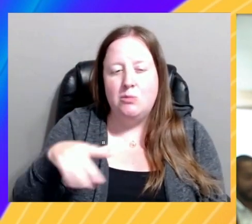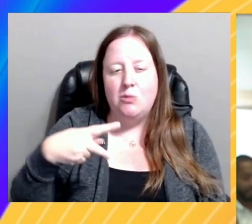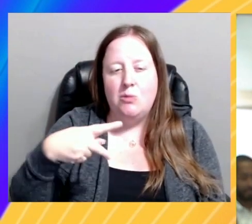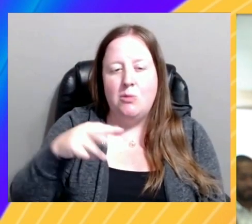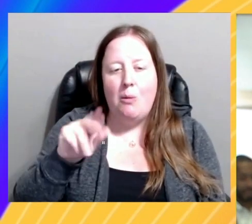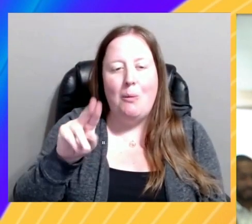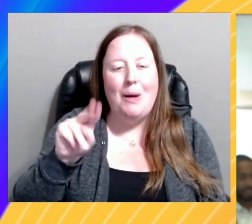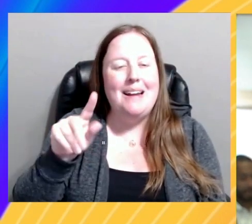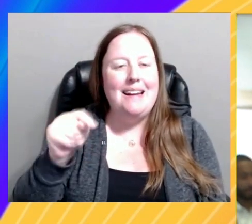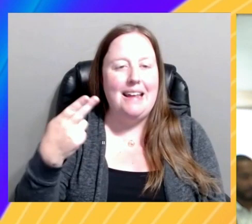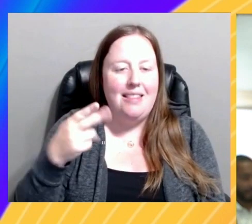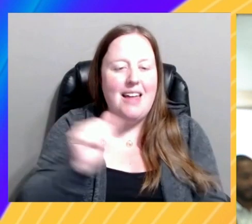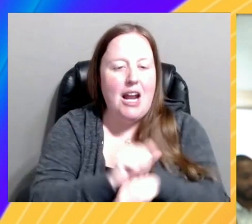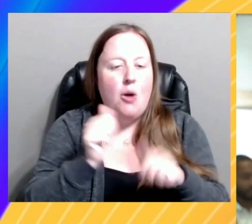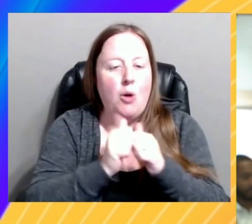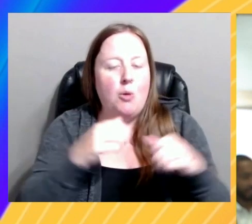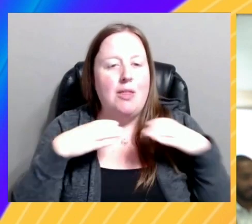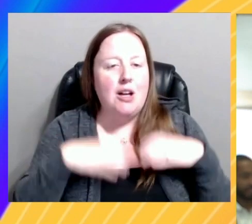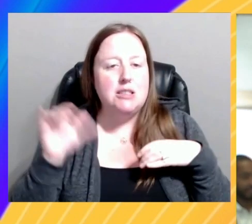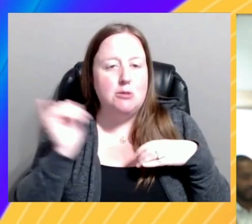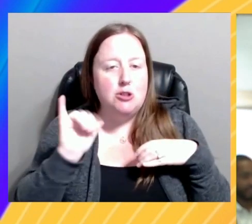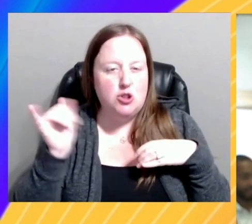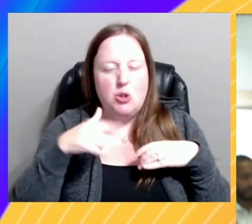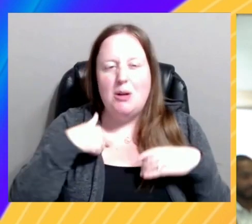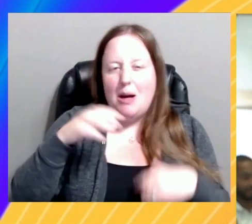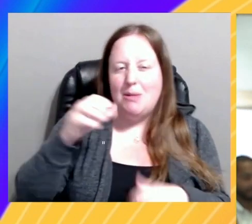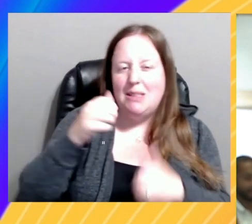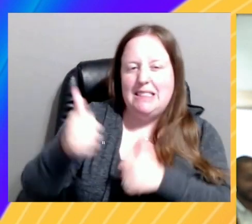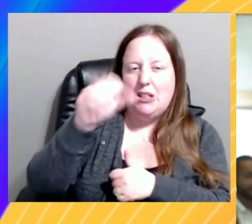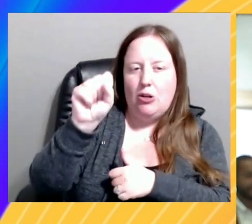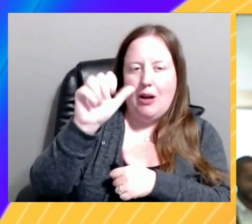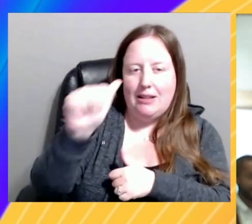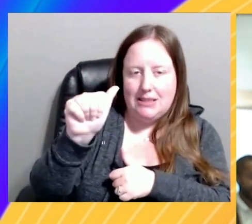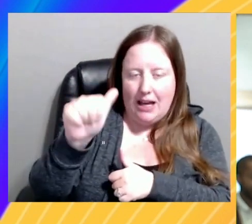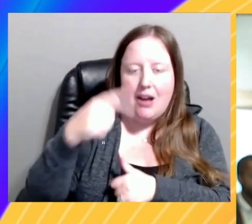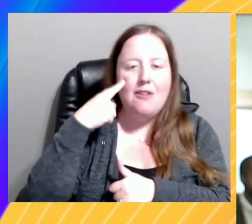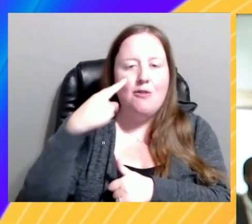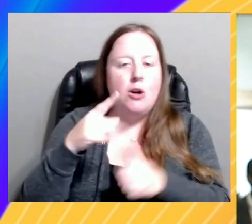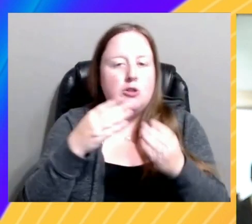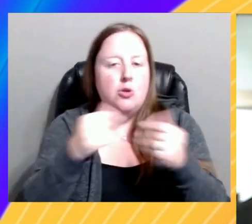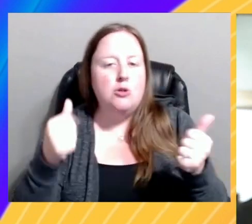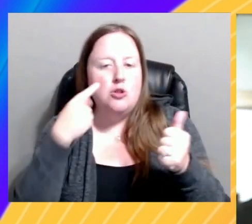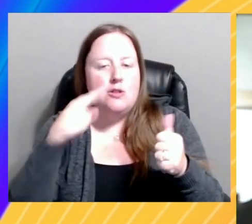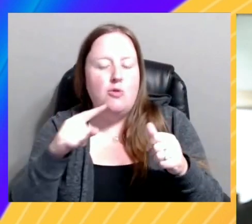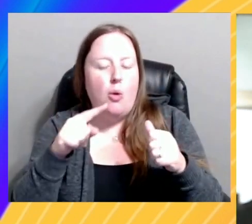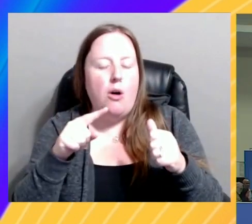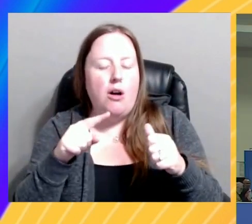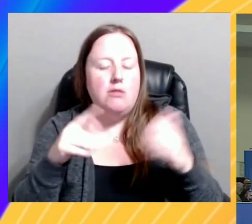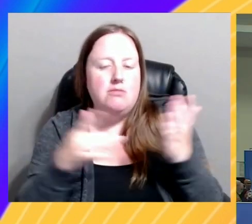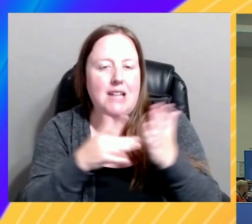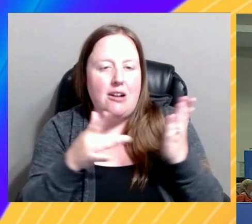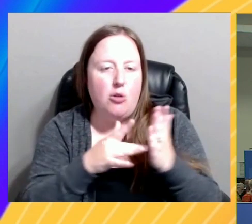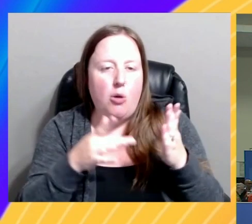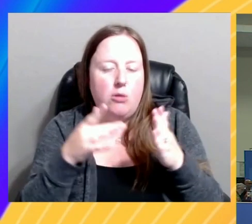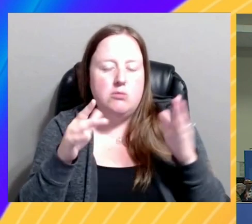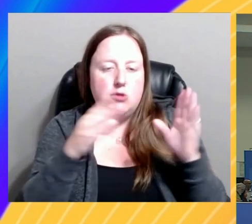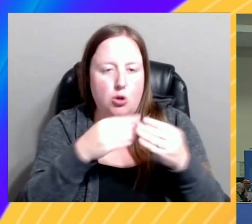too. Specifically, I focus on education technology customers. Great, awesome. So we're going to talk